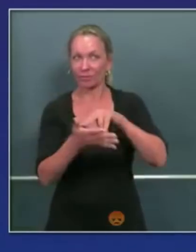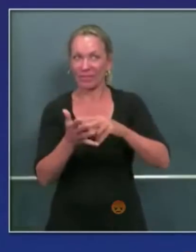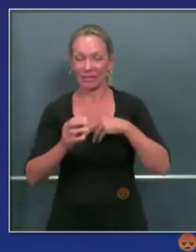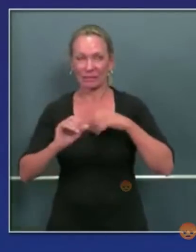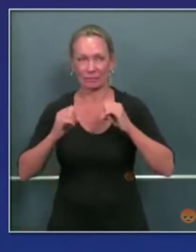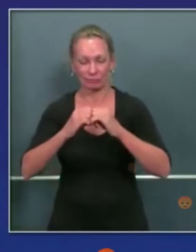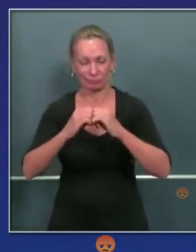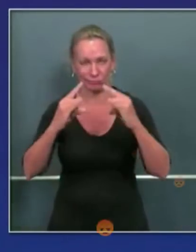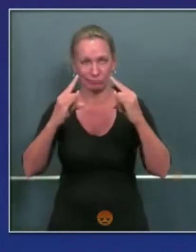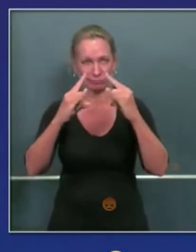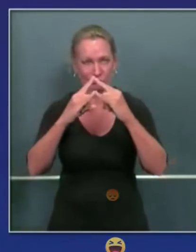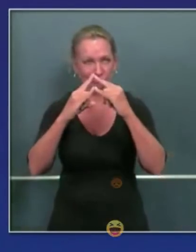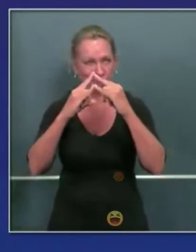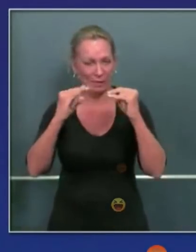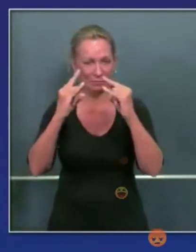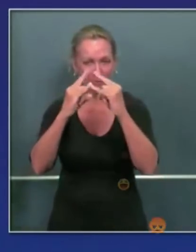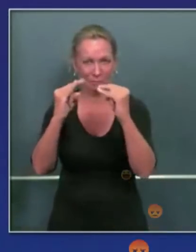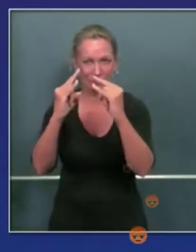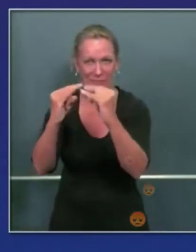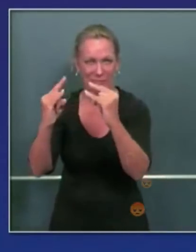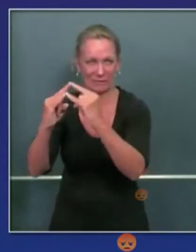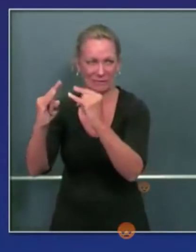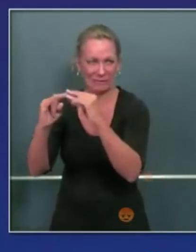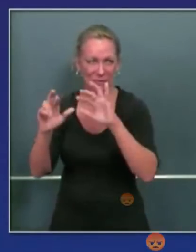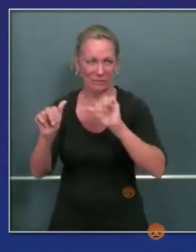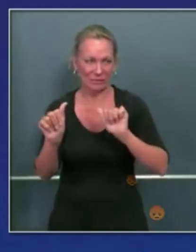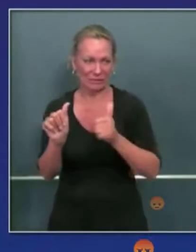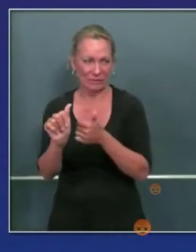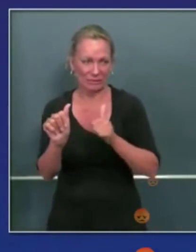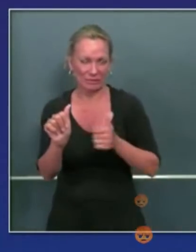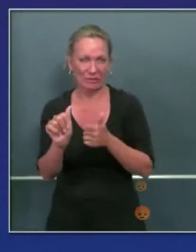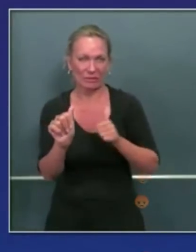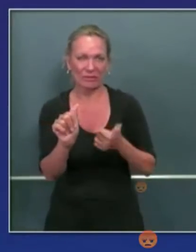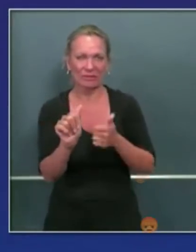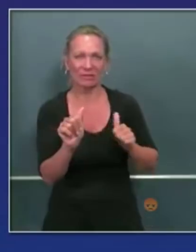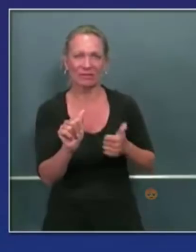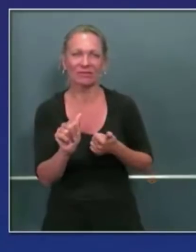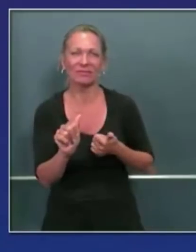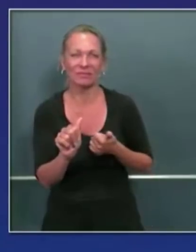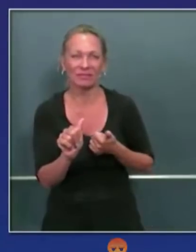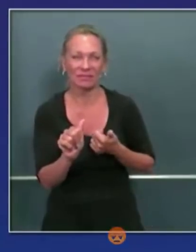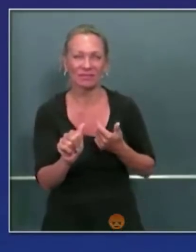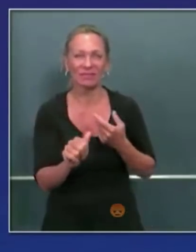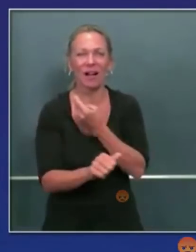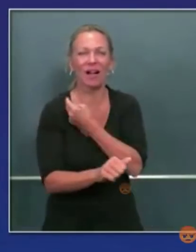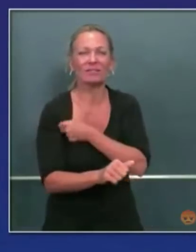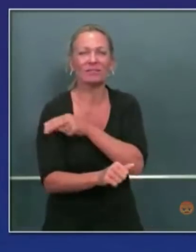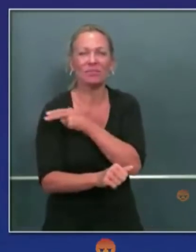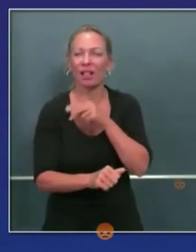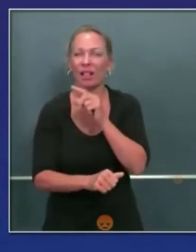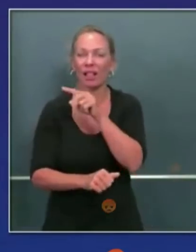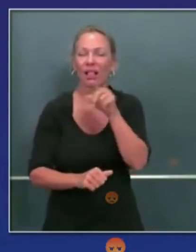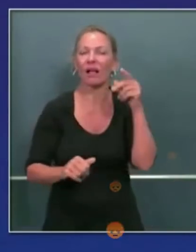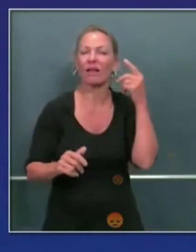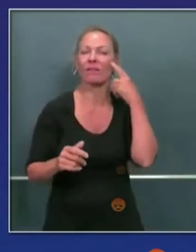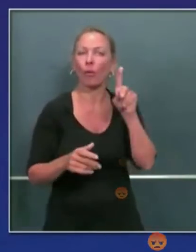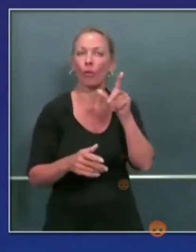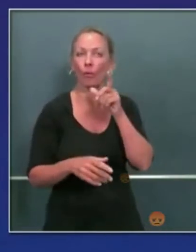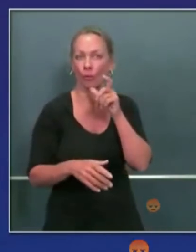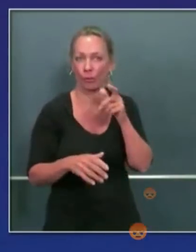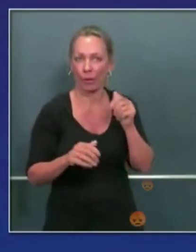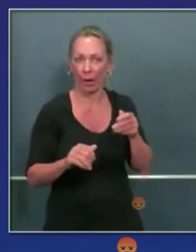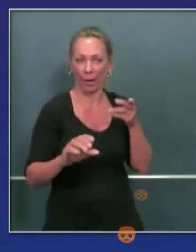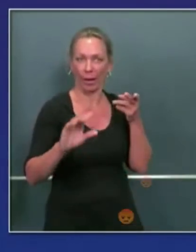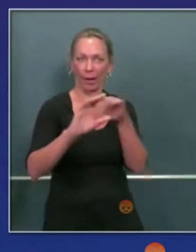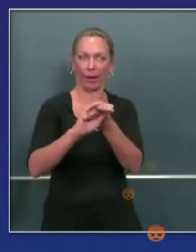as one Cho nên cho example, thấy là cái the Arco Arena, tổng số Sleep Train Arena 42.895 up here in Sacramento. All these are là đã chiếm examples khoảng of chừng those một